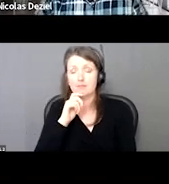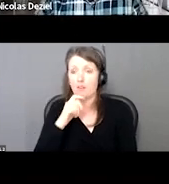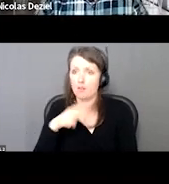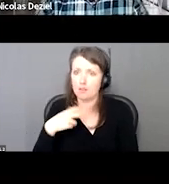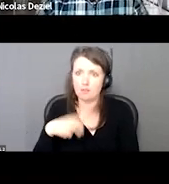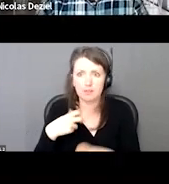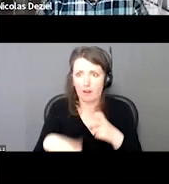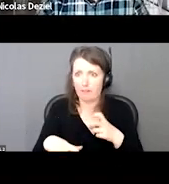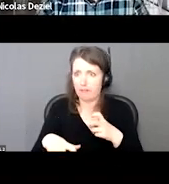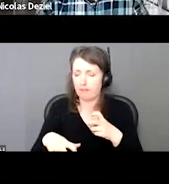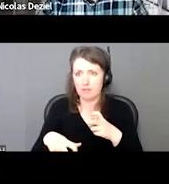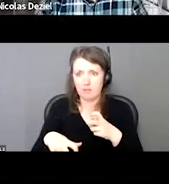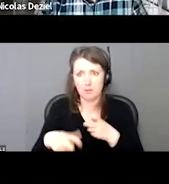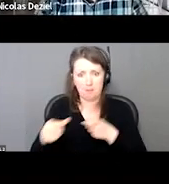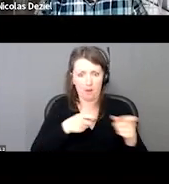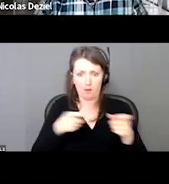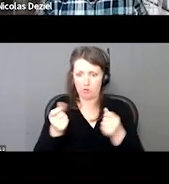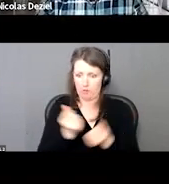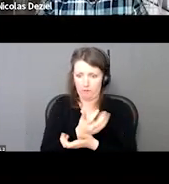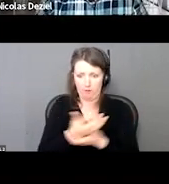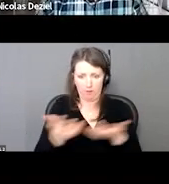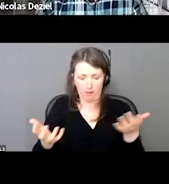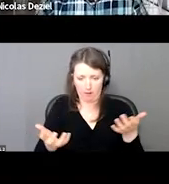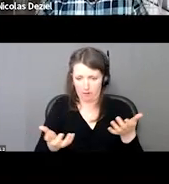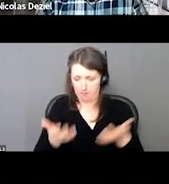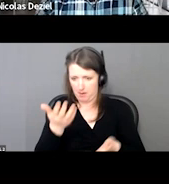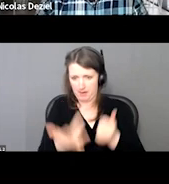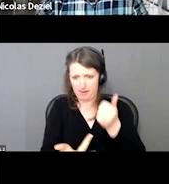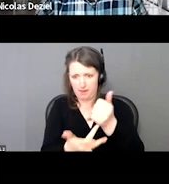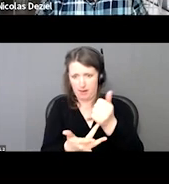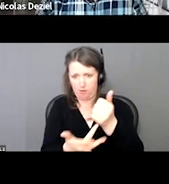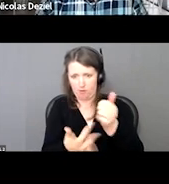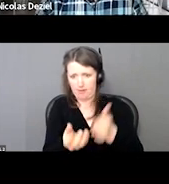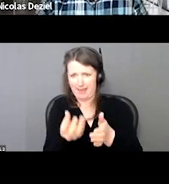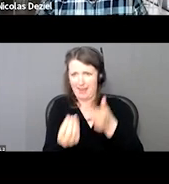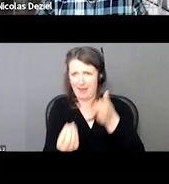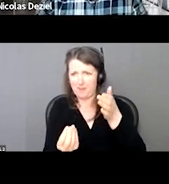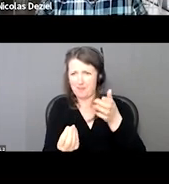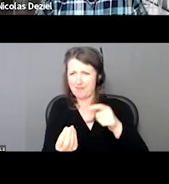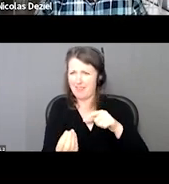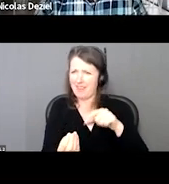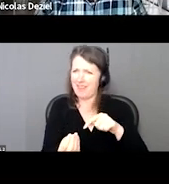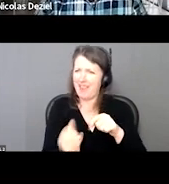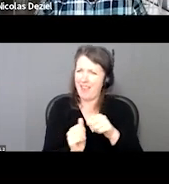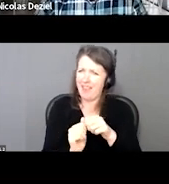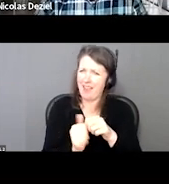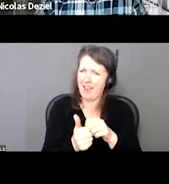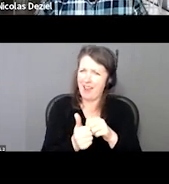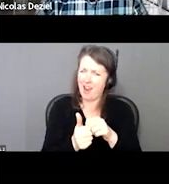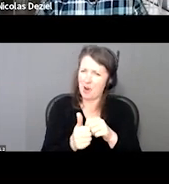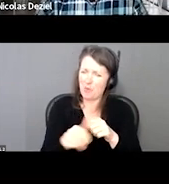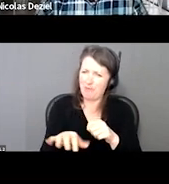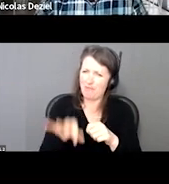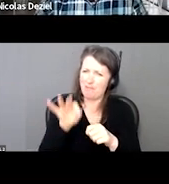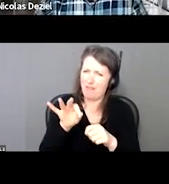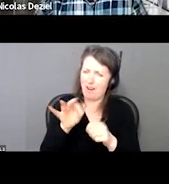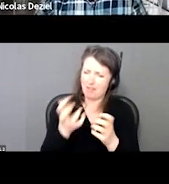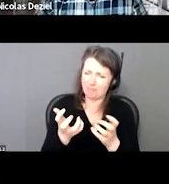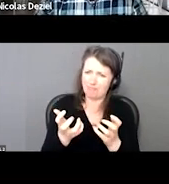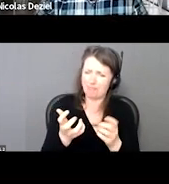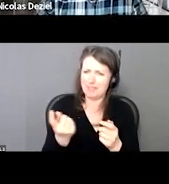if you find a gap, a technology gap that you can't fill, you could turn to ExploreIP in order to